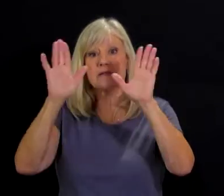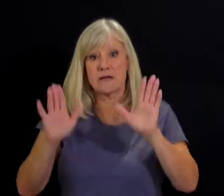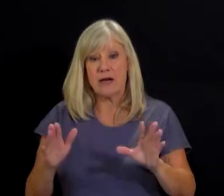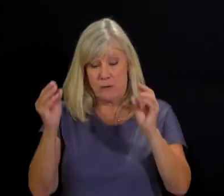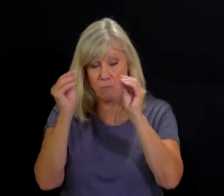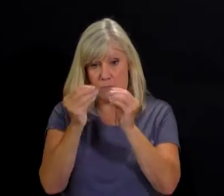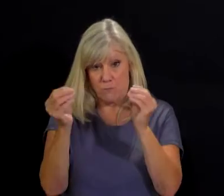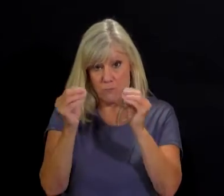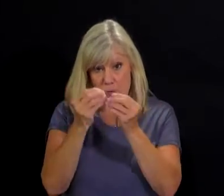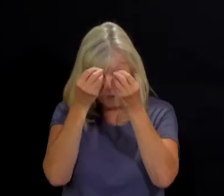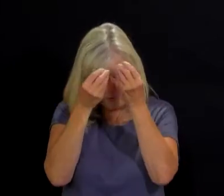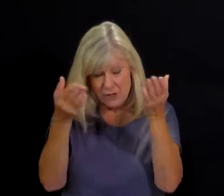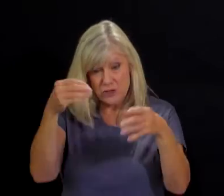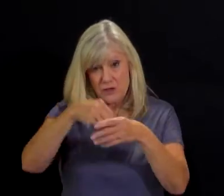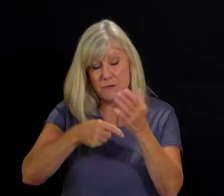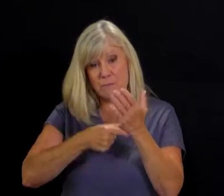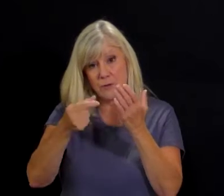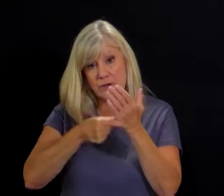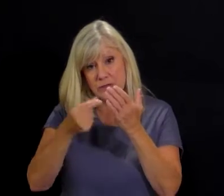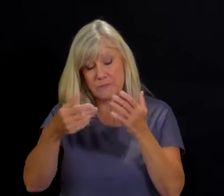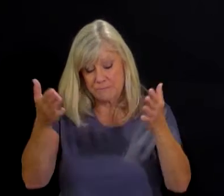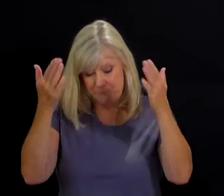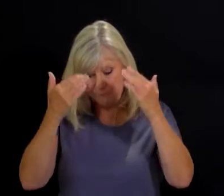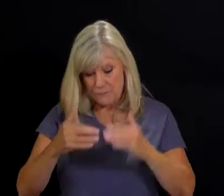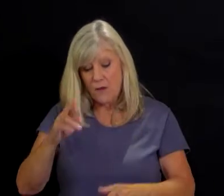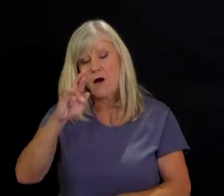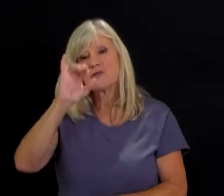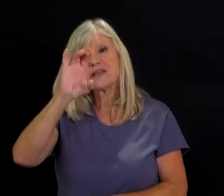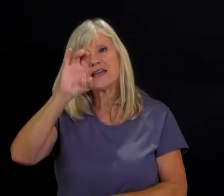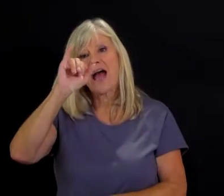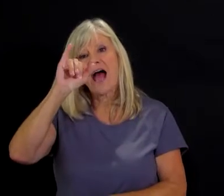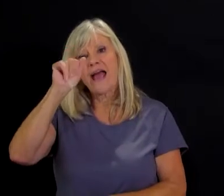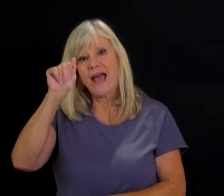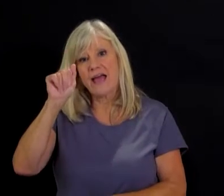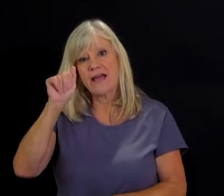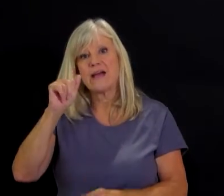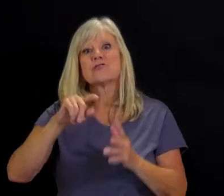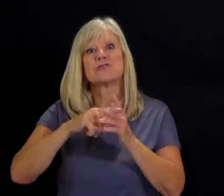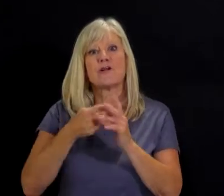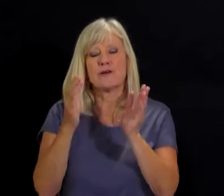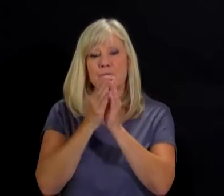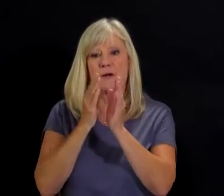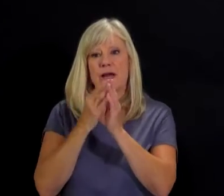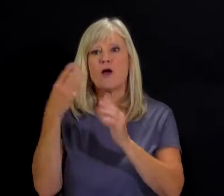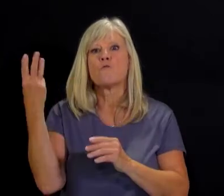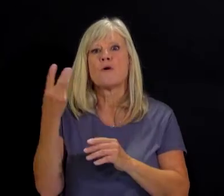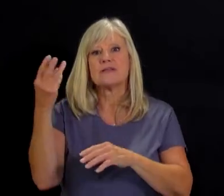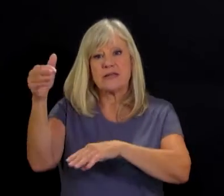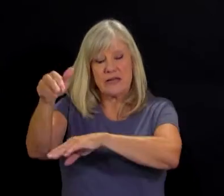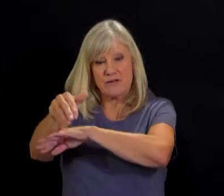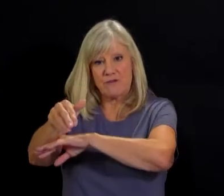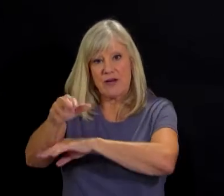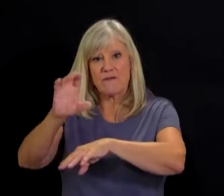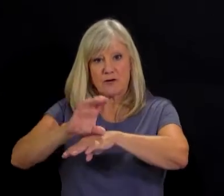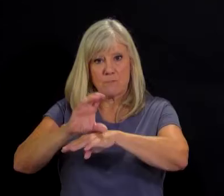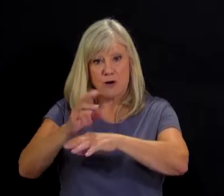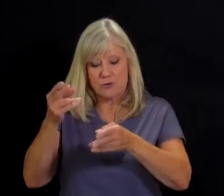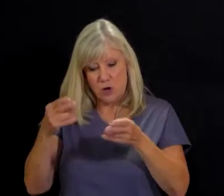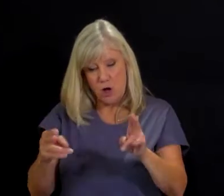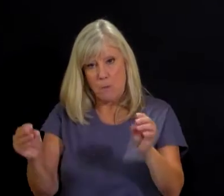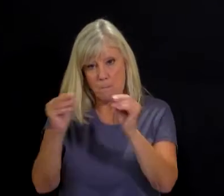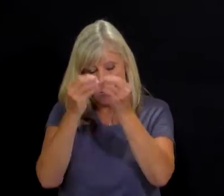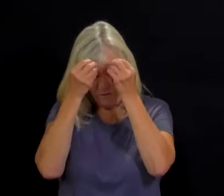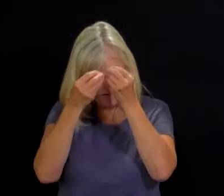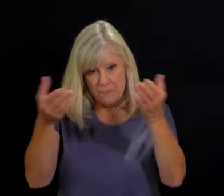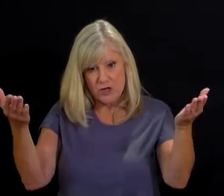bulletin. RCIA has begun meeting at 7 p.m. on Wednesday evenings in the parish hall. More